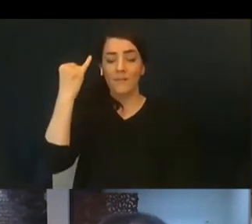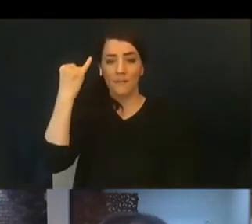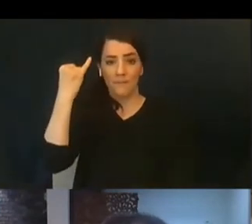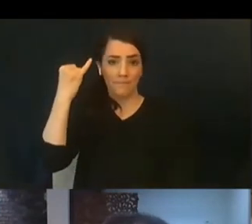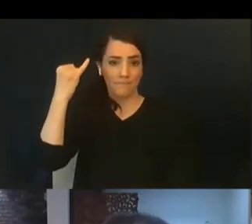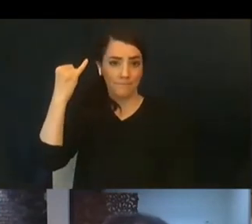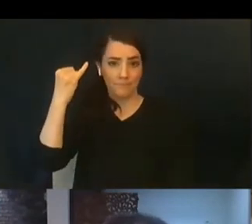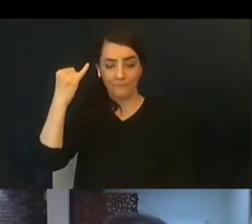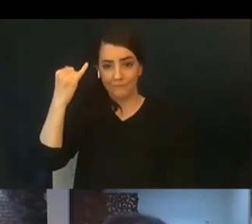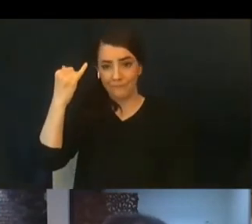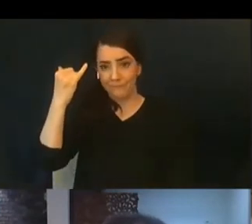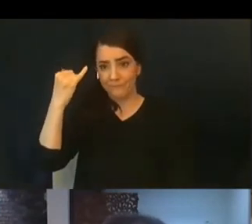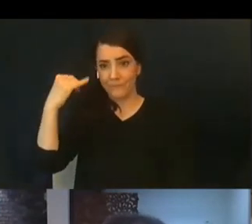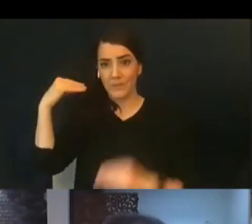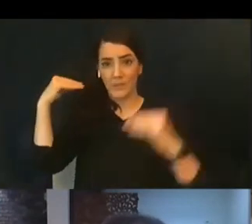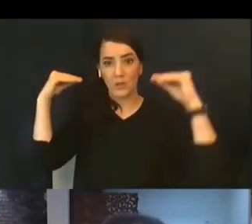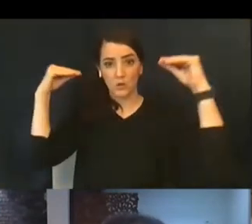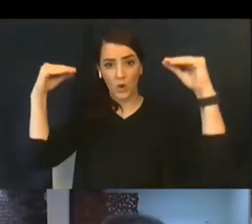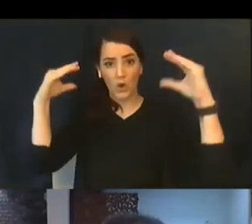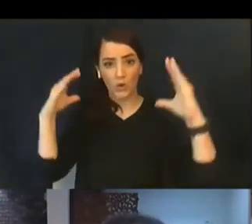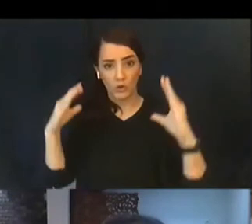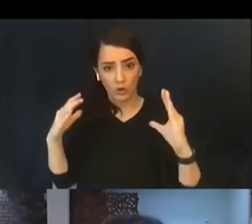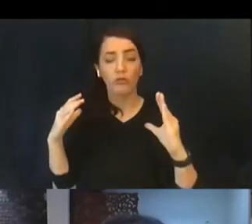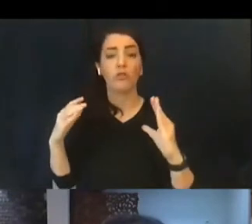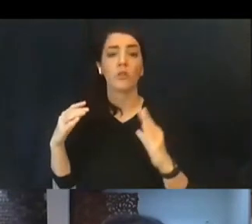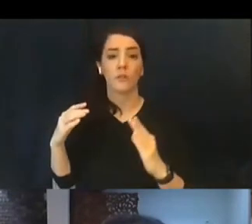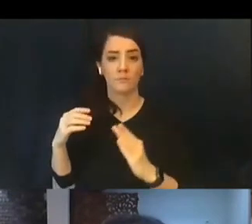contextualized the Holdemur,